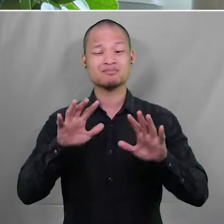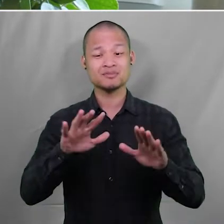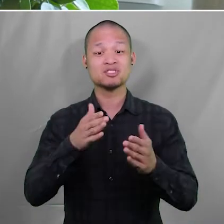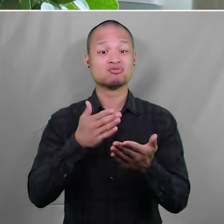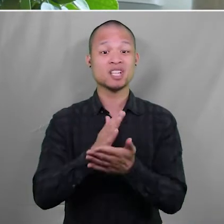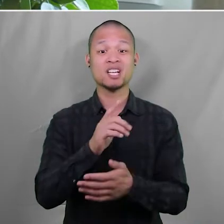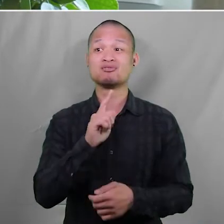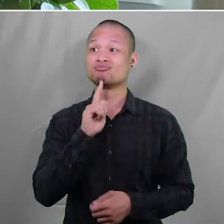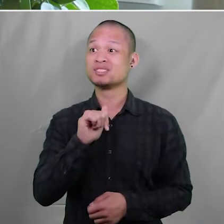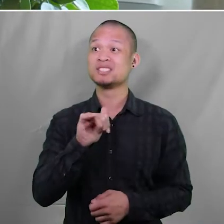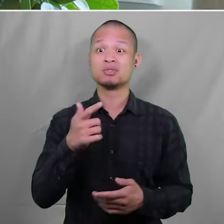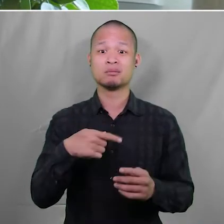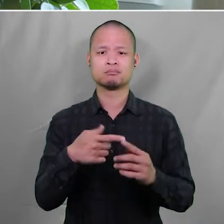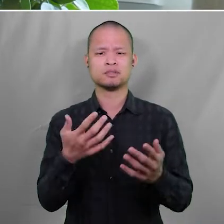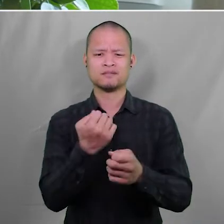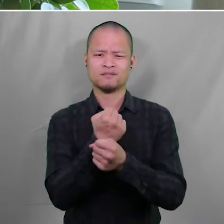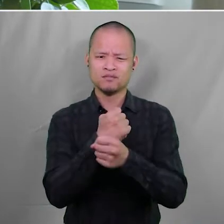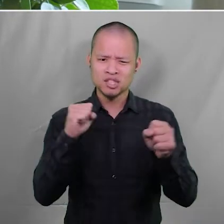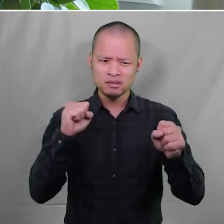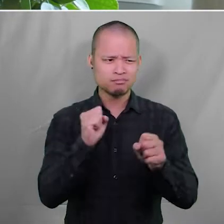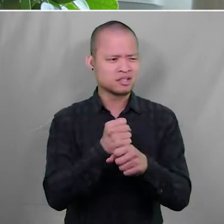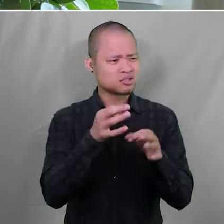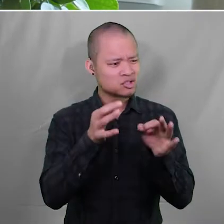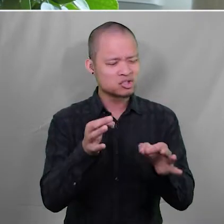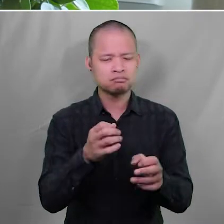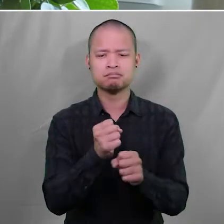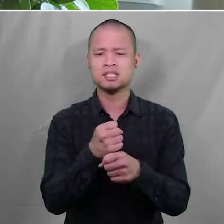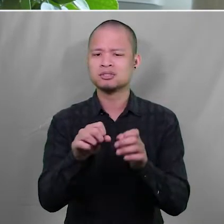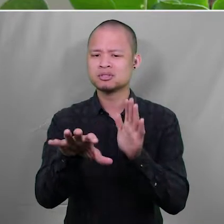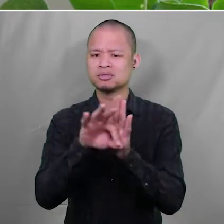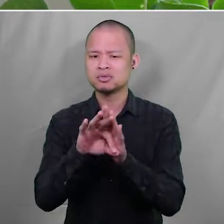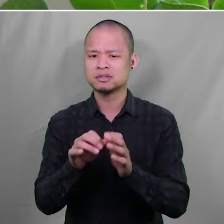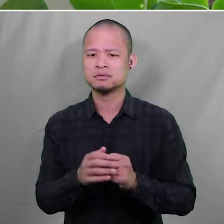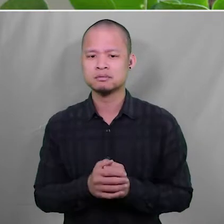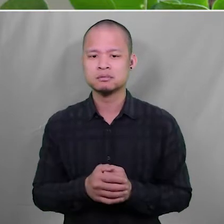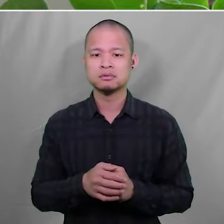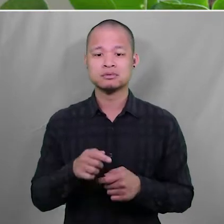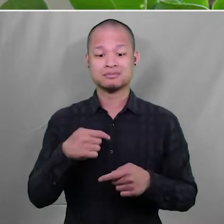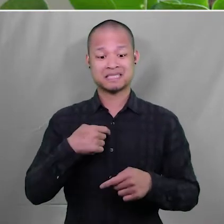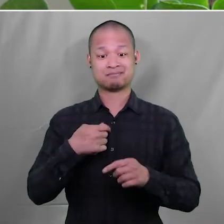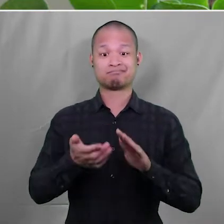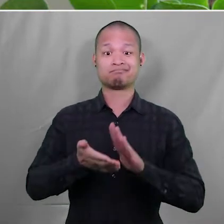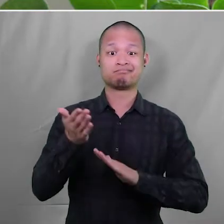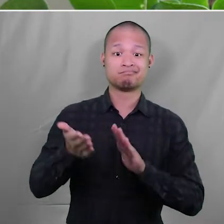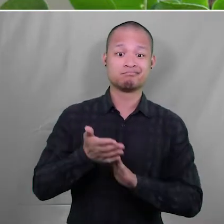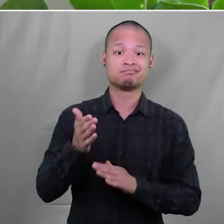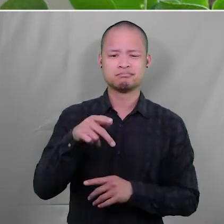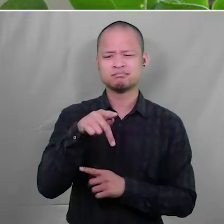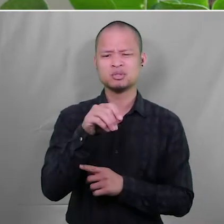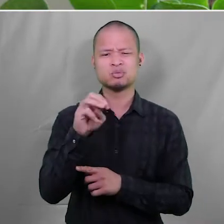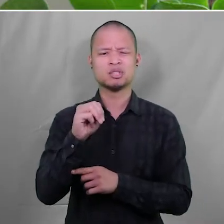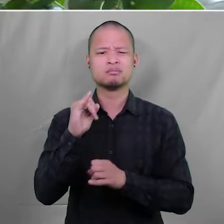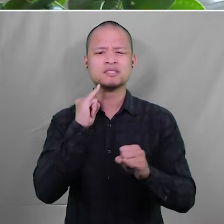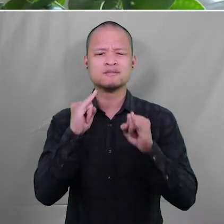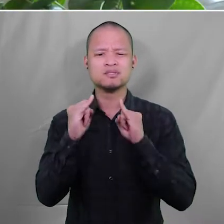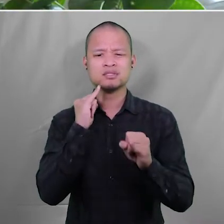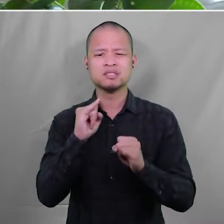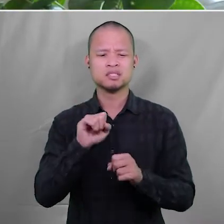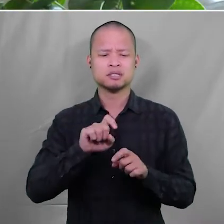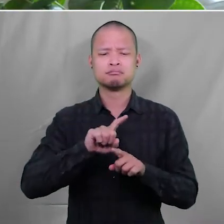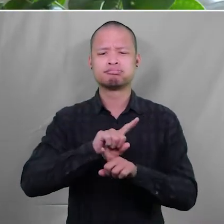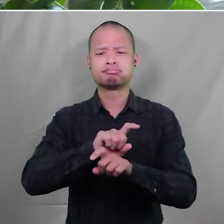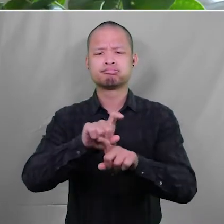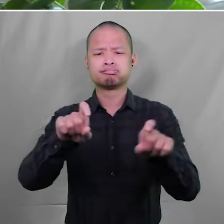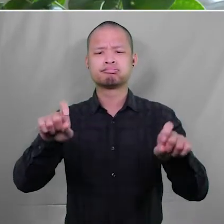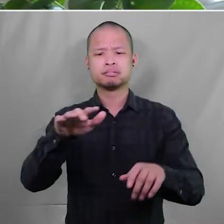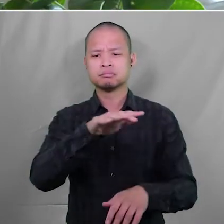rights are really about the freedom to make decisions and to make choices. When conducting personal outcome measures interviews, we often ask